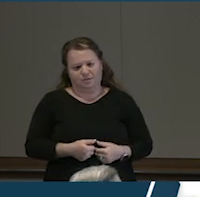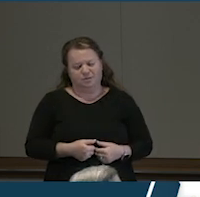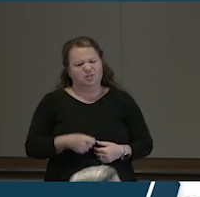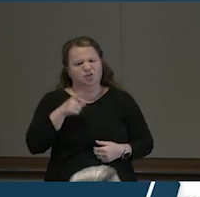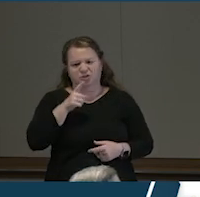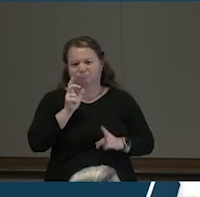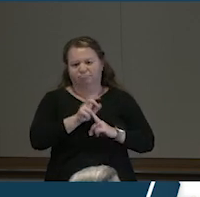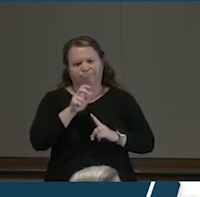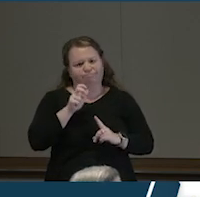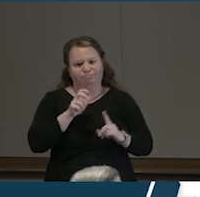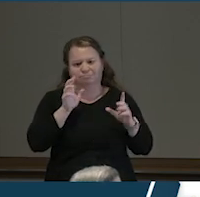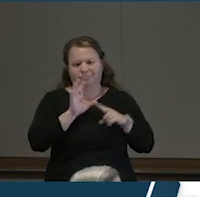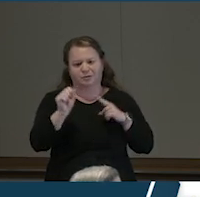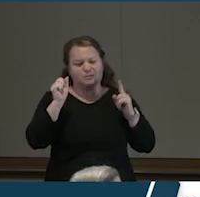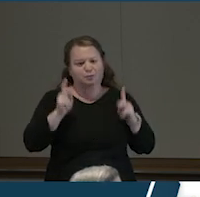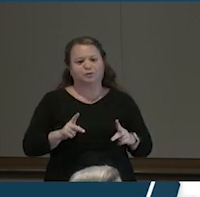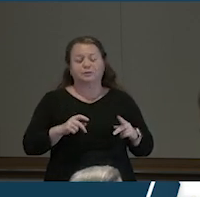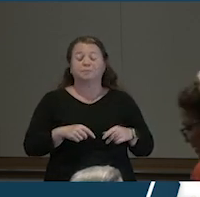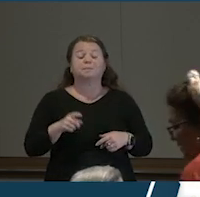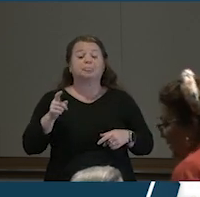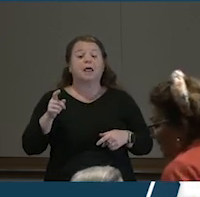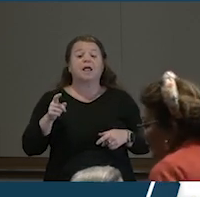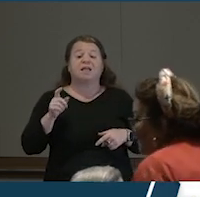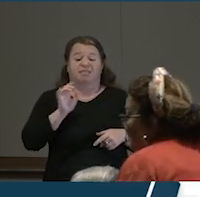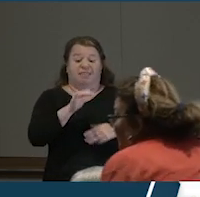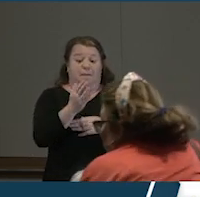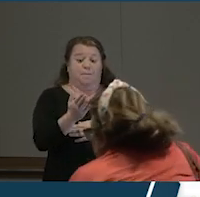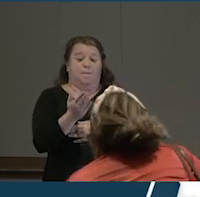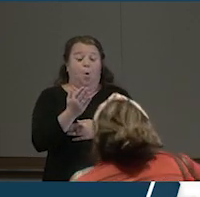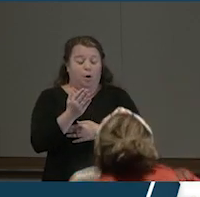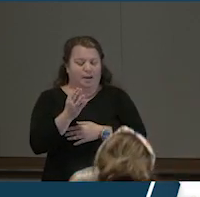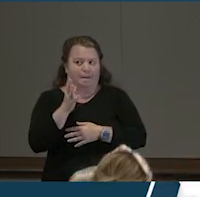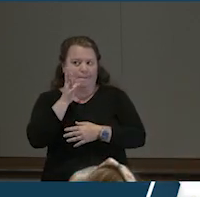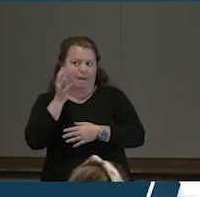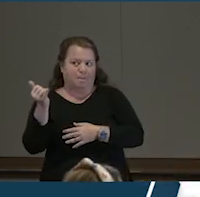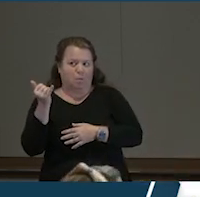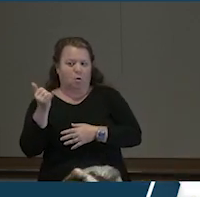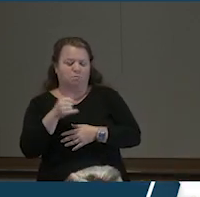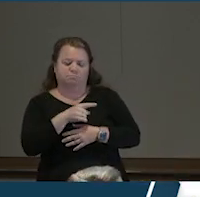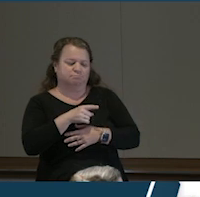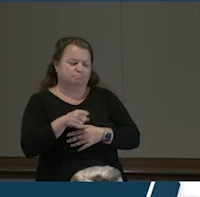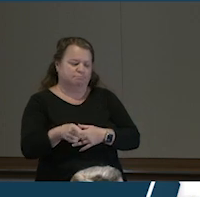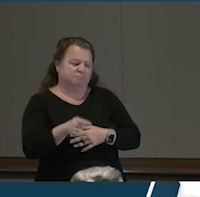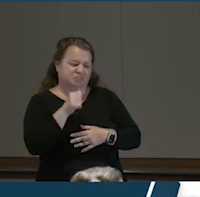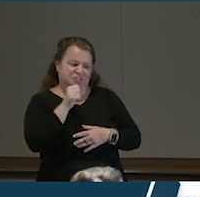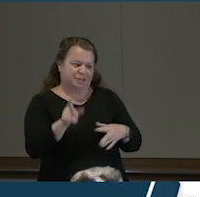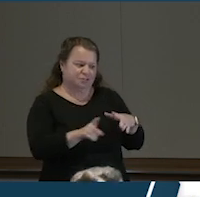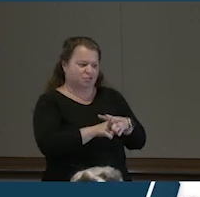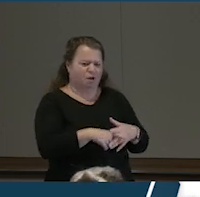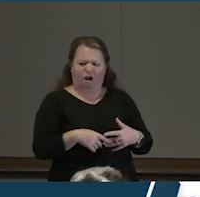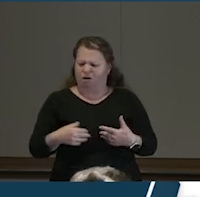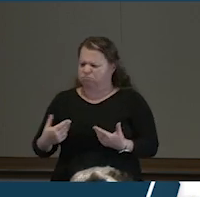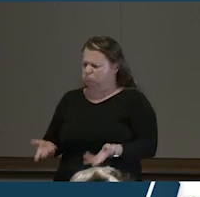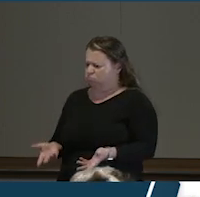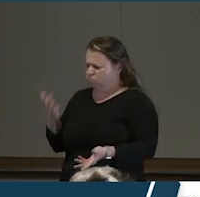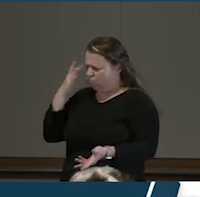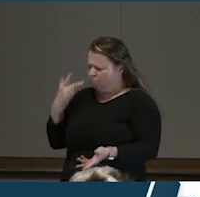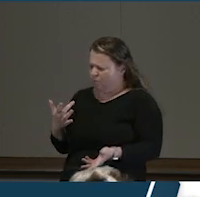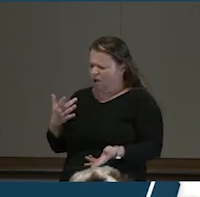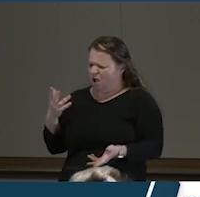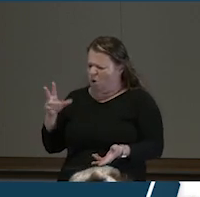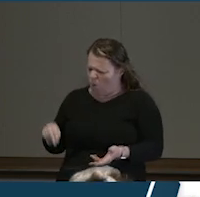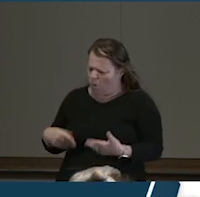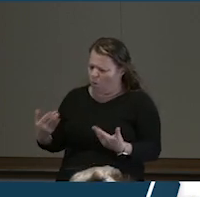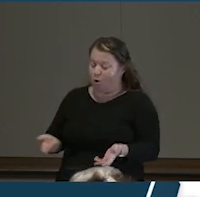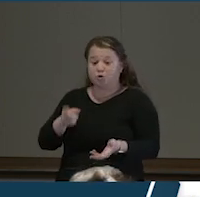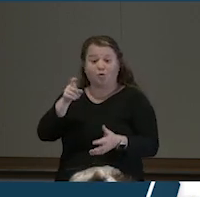rock star. And her mom called me the morning of the mock testimony, and she said she's not coming. And I'm like, what? No, because you have